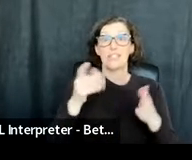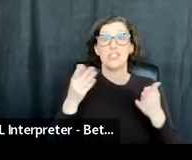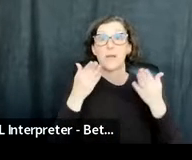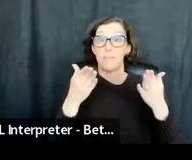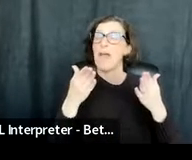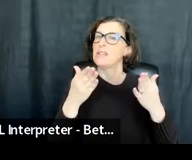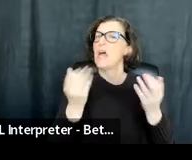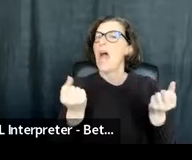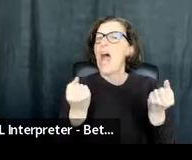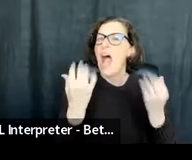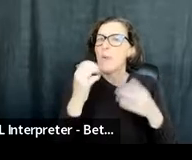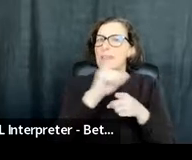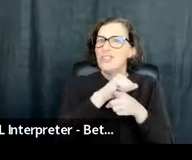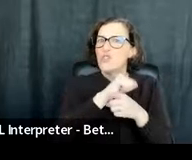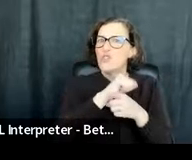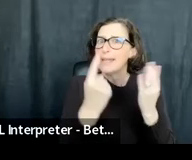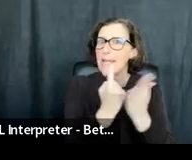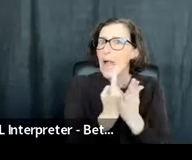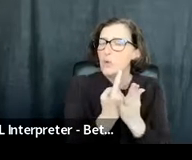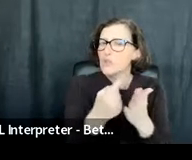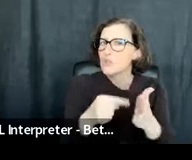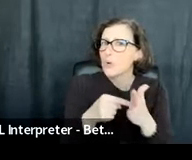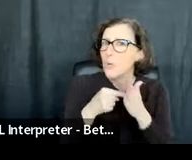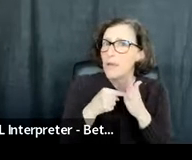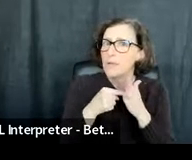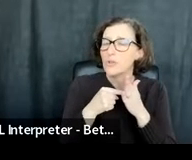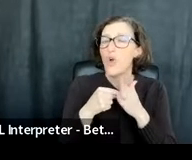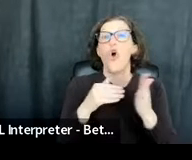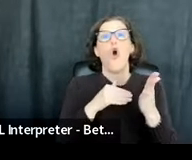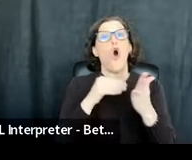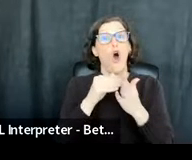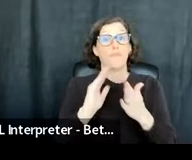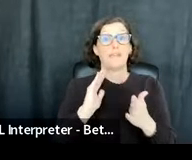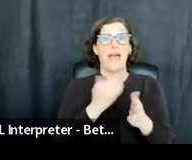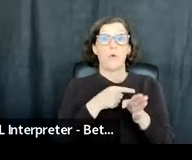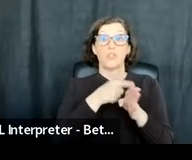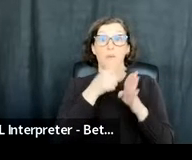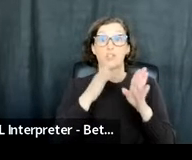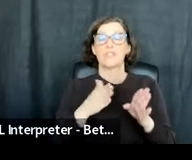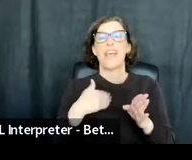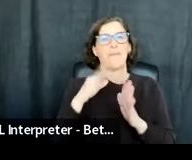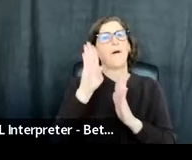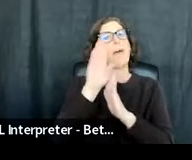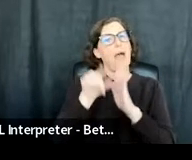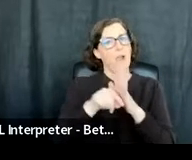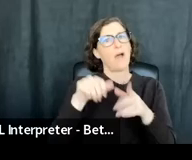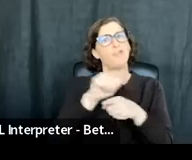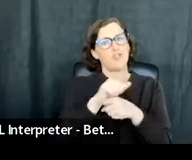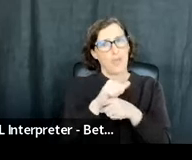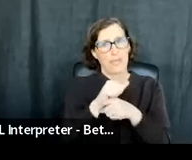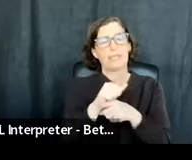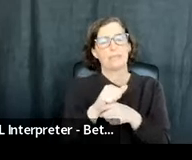hours. So often our AT specialists have a background in training, or they even do some training as